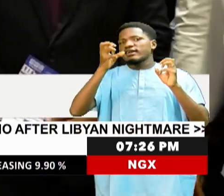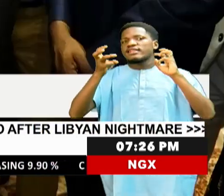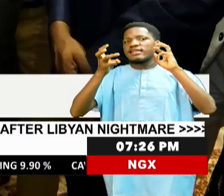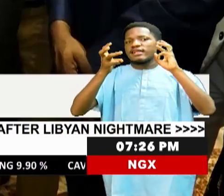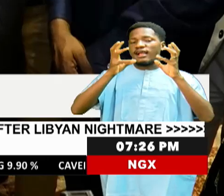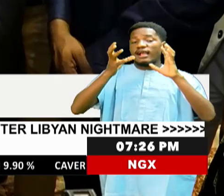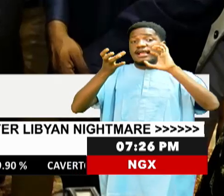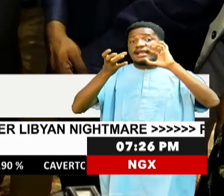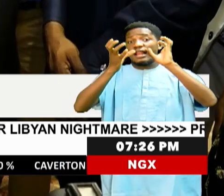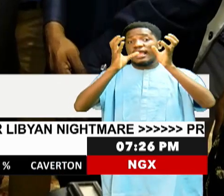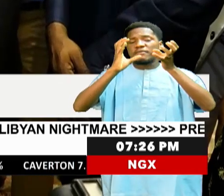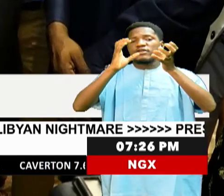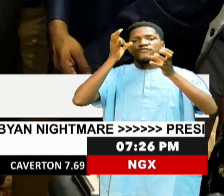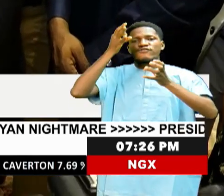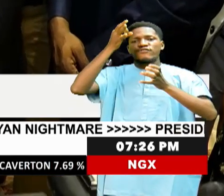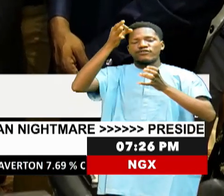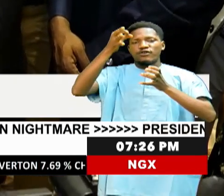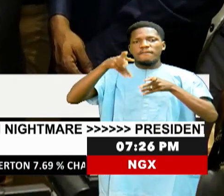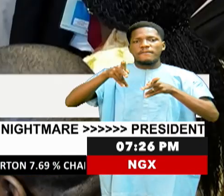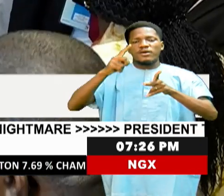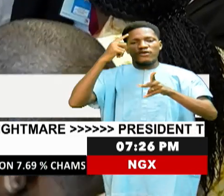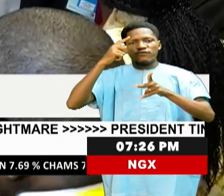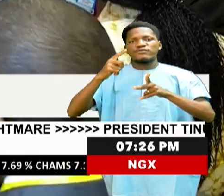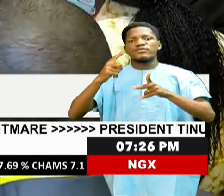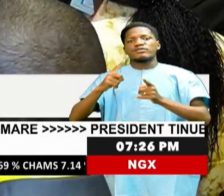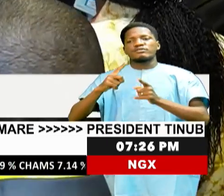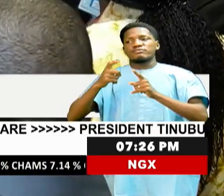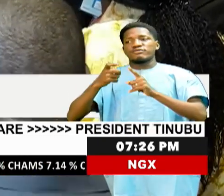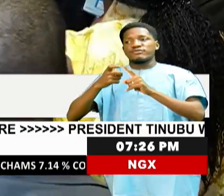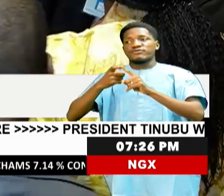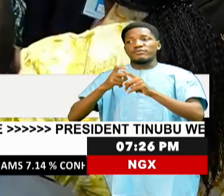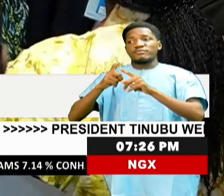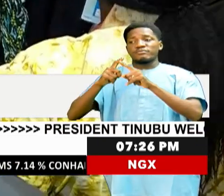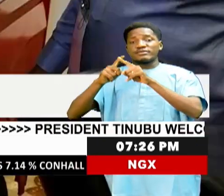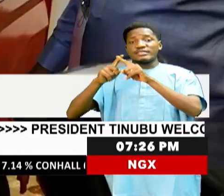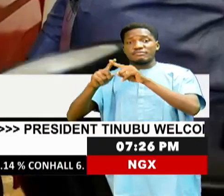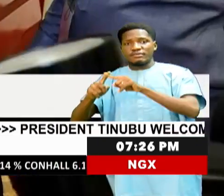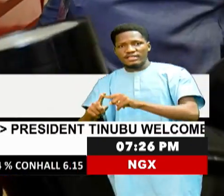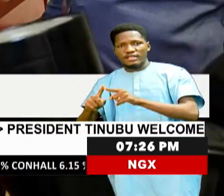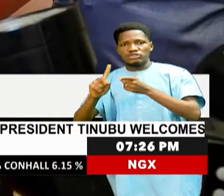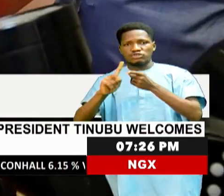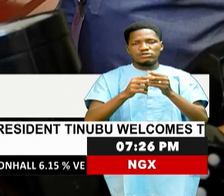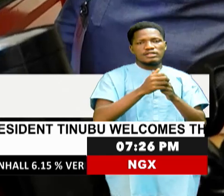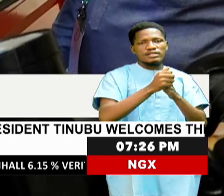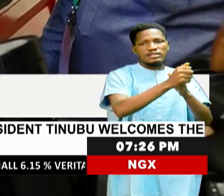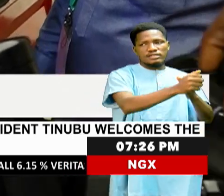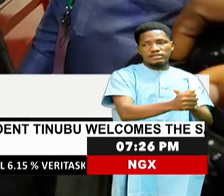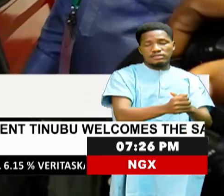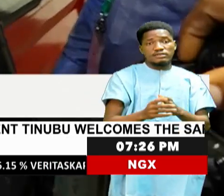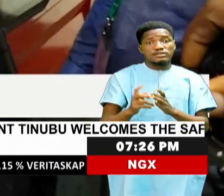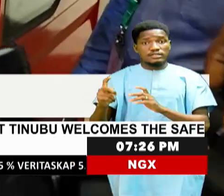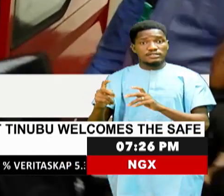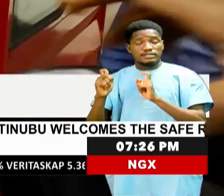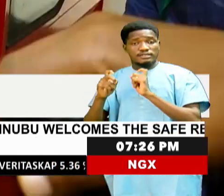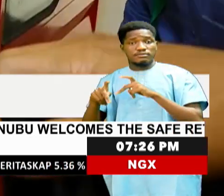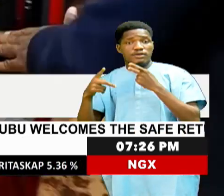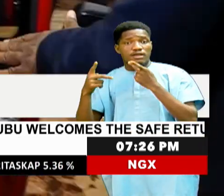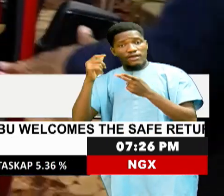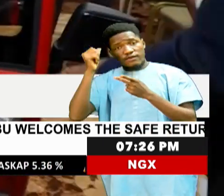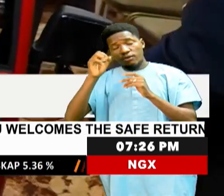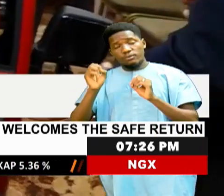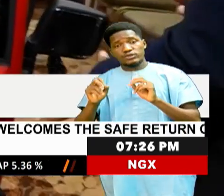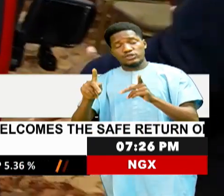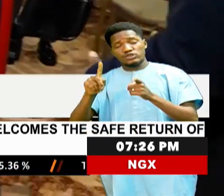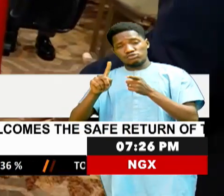Pathways from Dependence to Leadership. What this means is availing Africa the opportunity to unlock